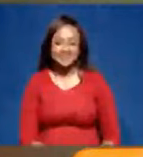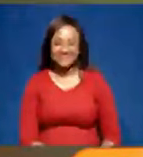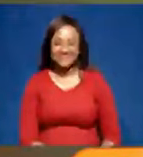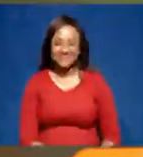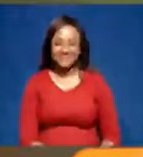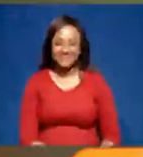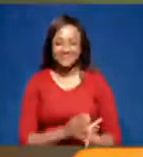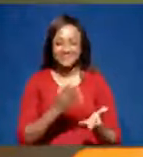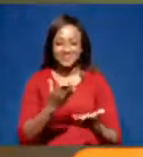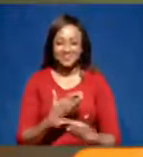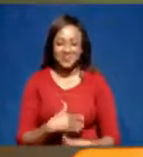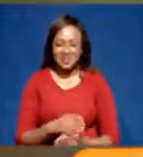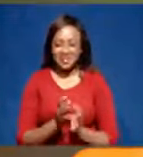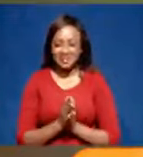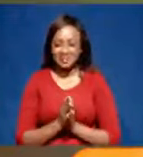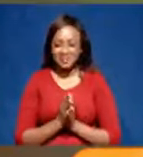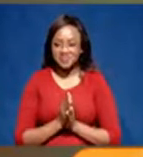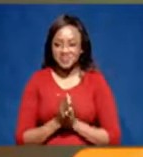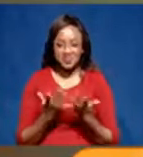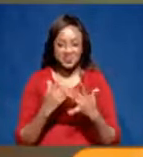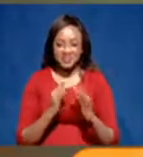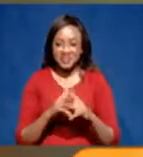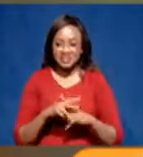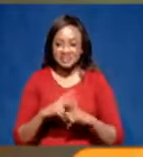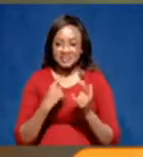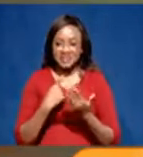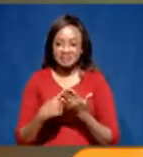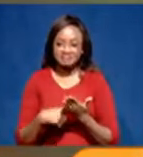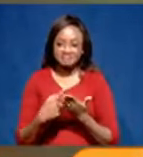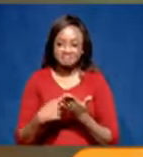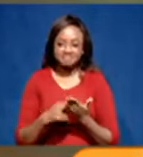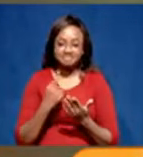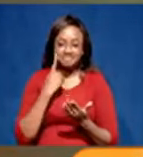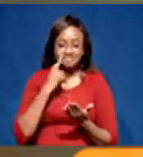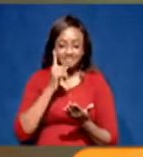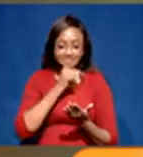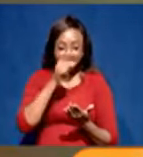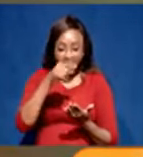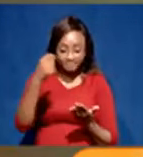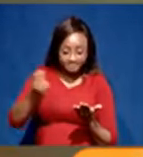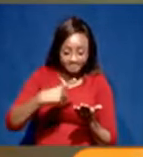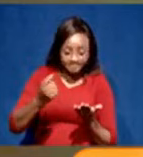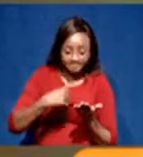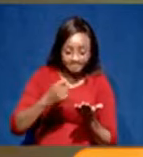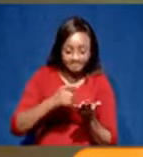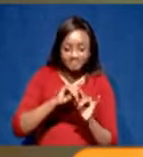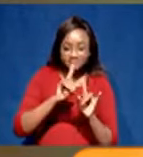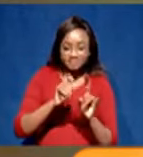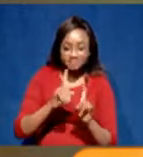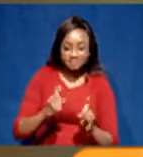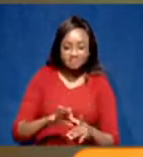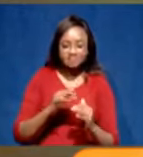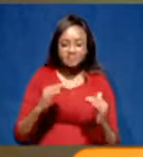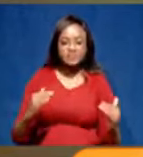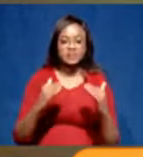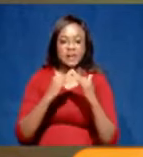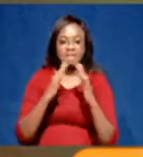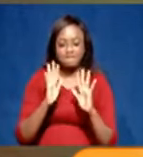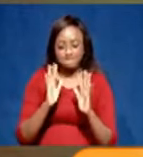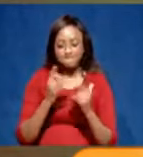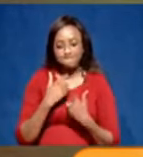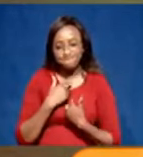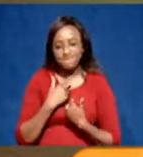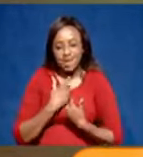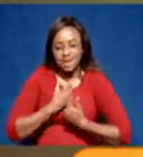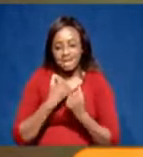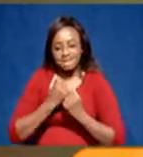Back to News Gang. The conversation has already began, and I can see your questions as well on social media. We are so pleased to be